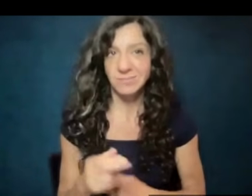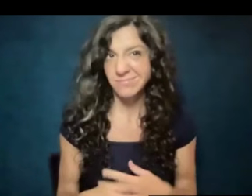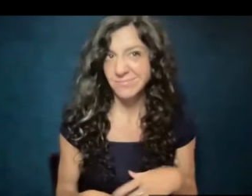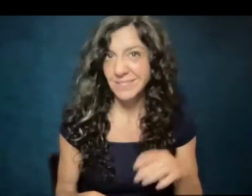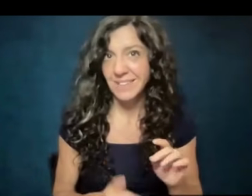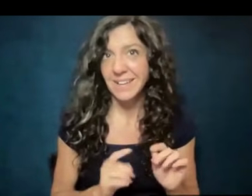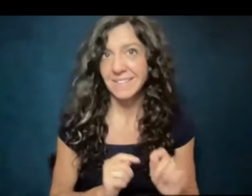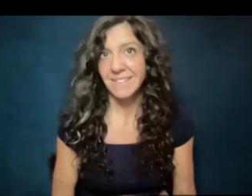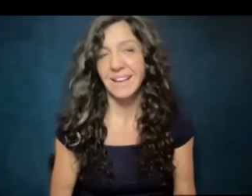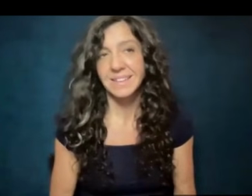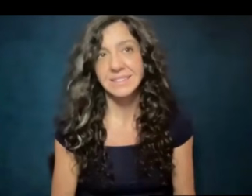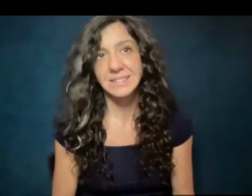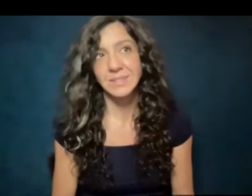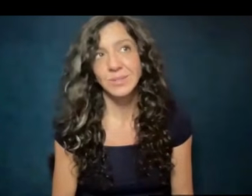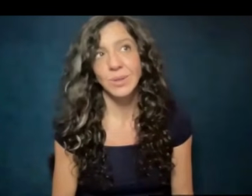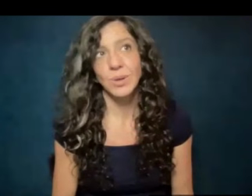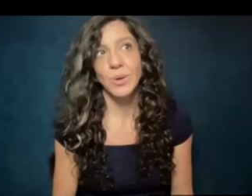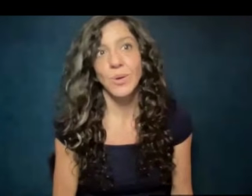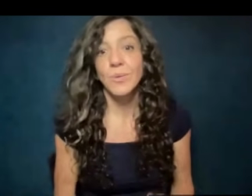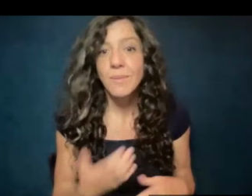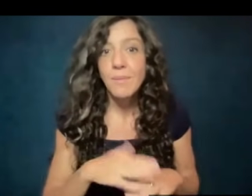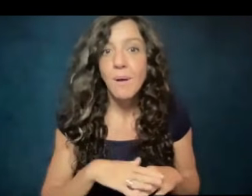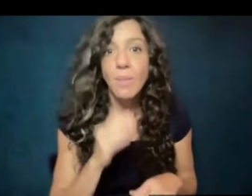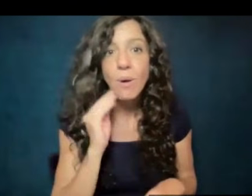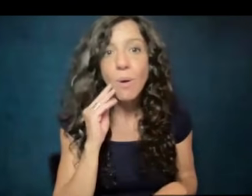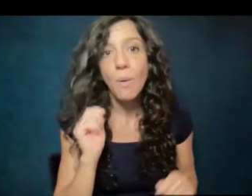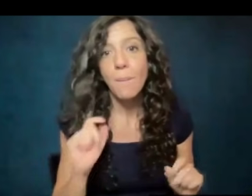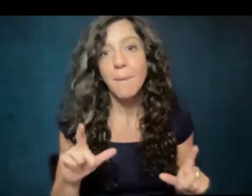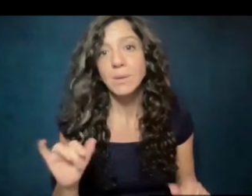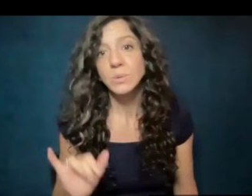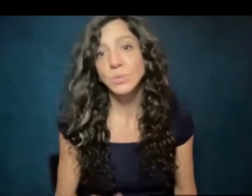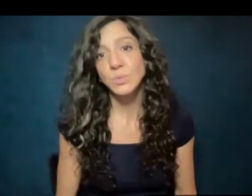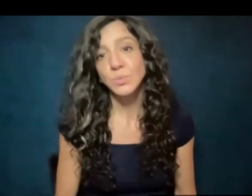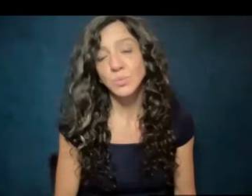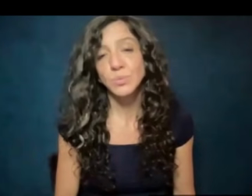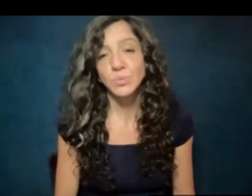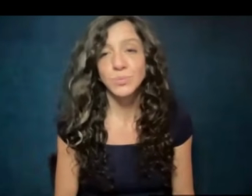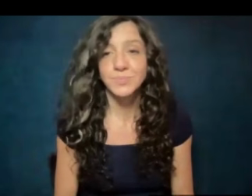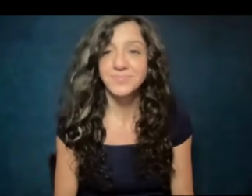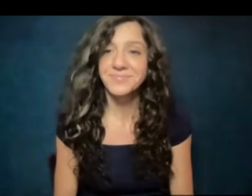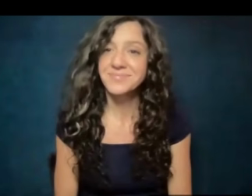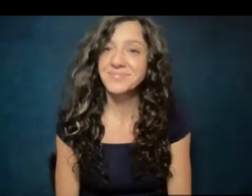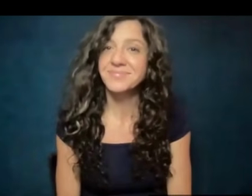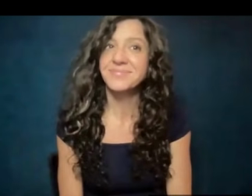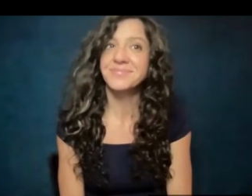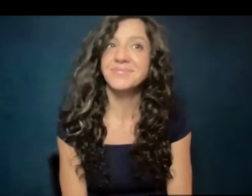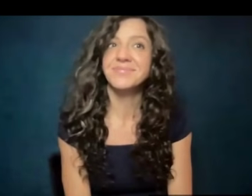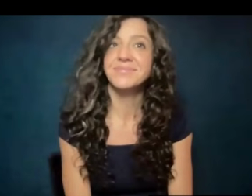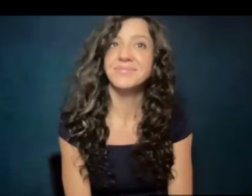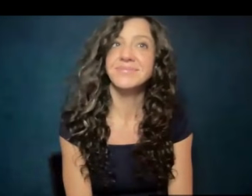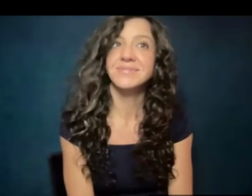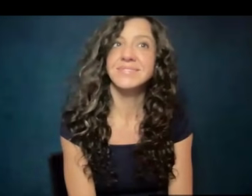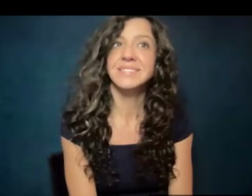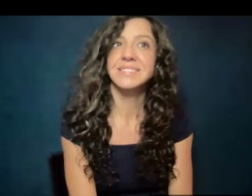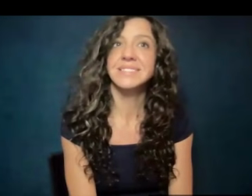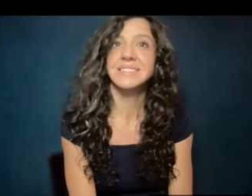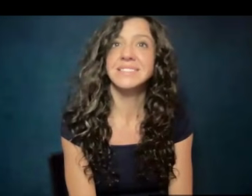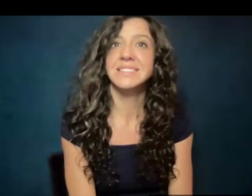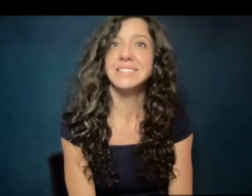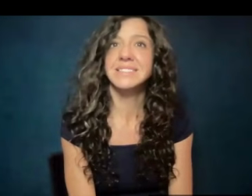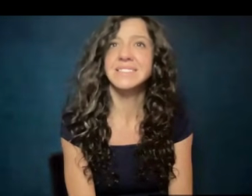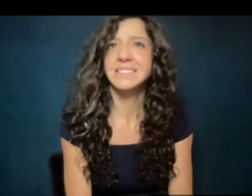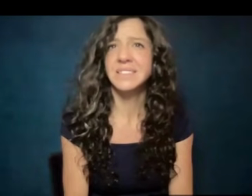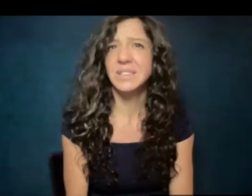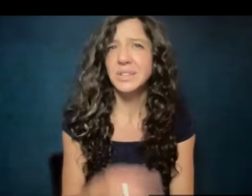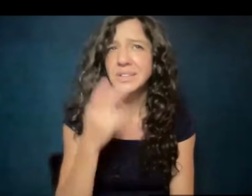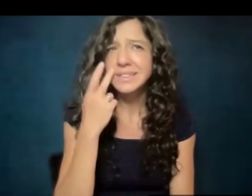Or it might even be on their homepage. Ray, do you know what question this is about, the 80 hours per